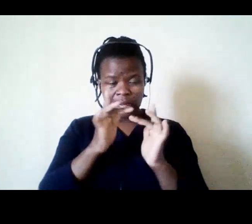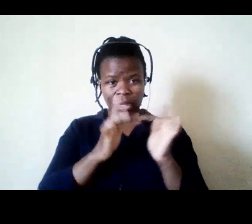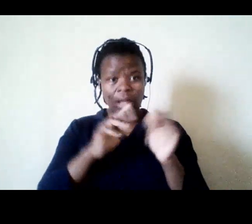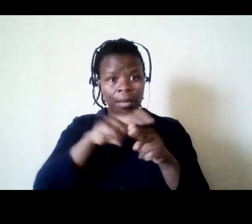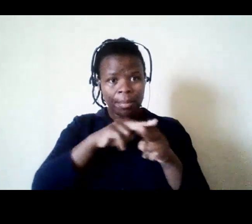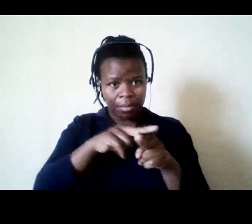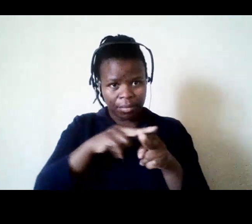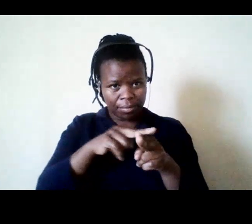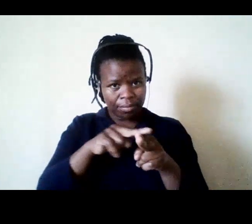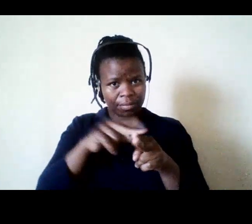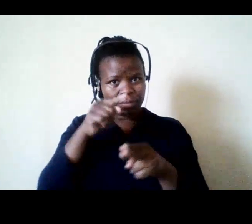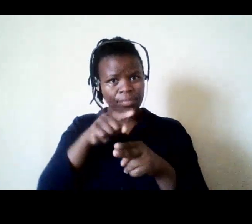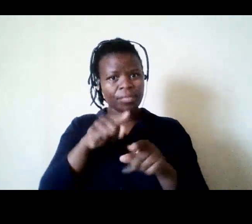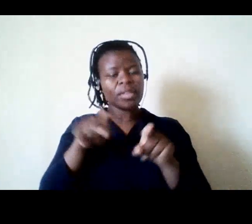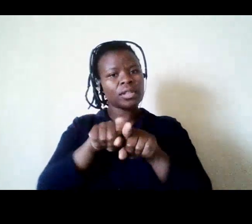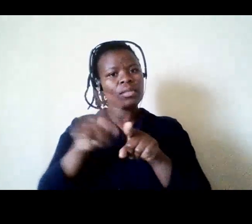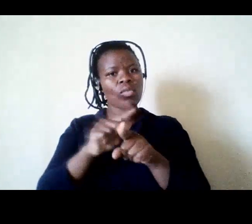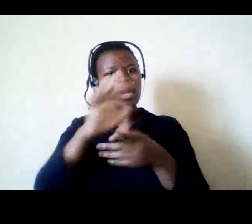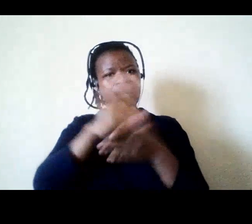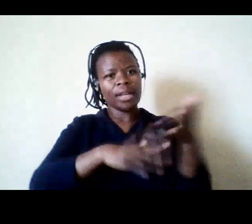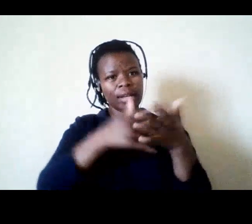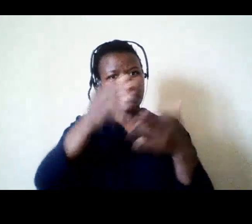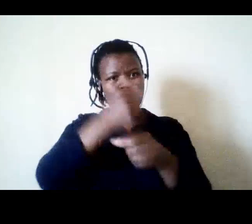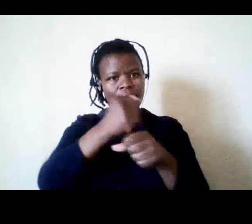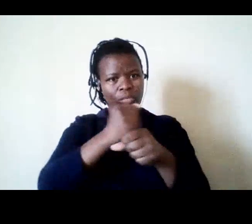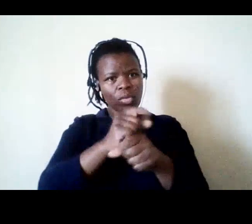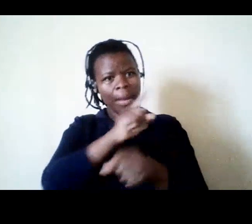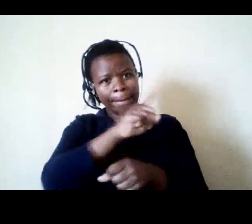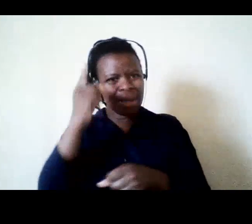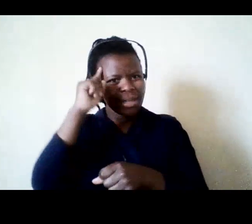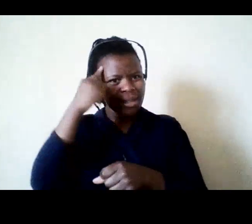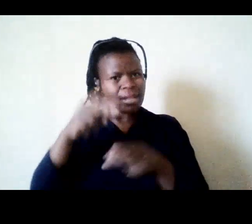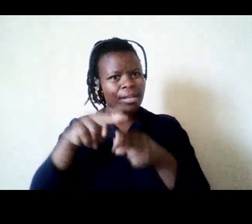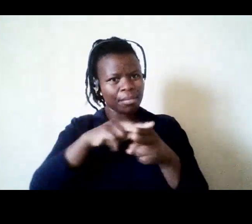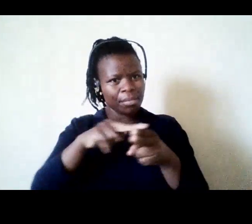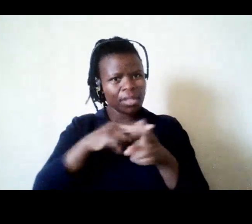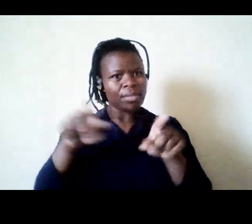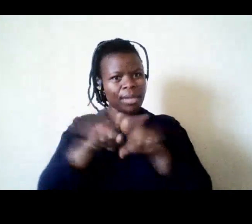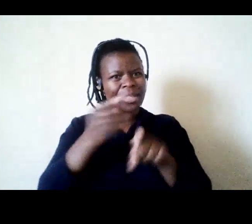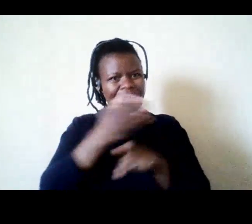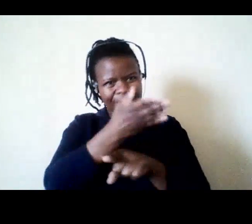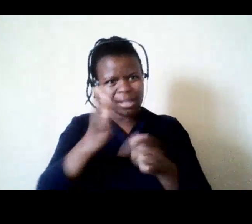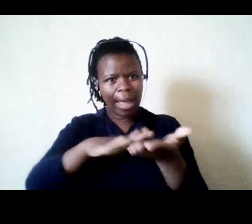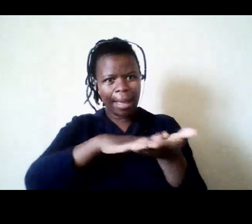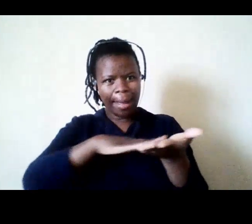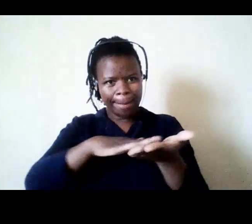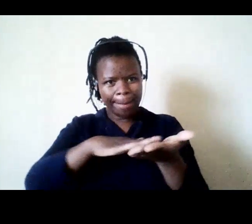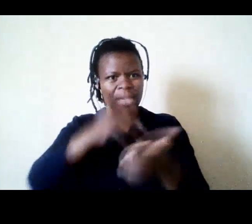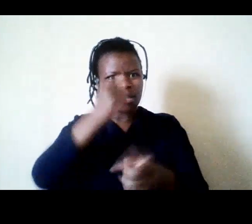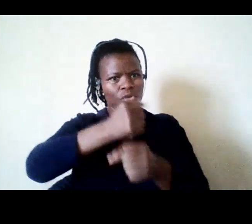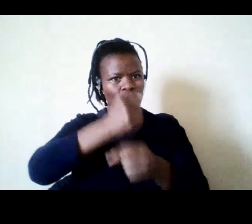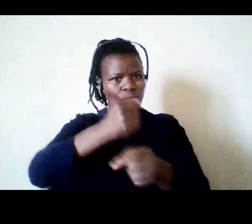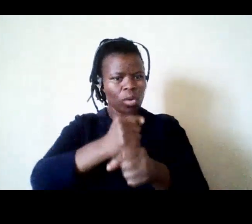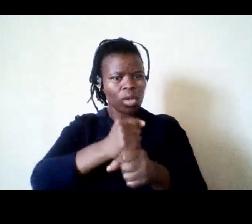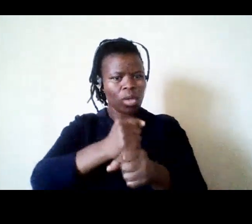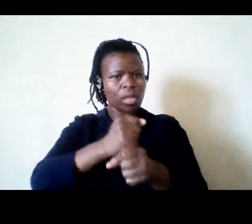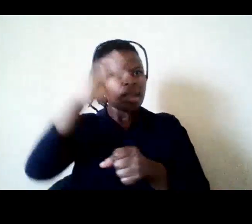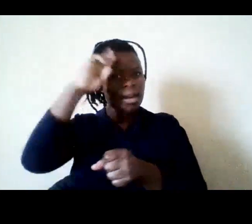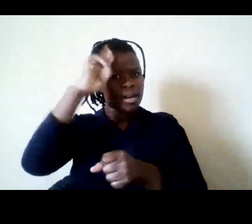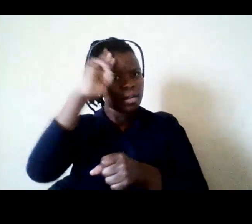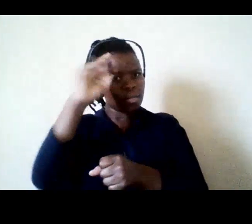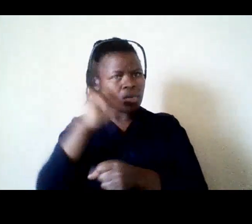it's not, but I think they used it as their base of working. Because remember, also, they didn't have any resources during